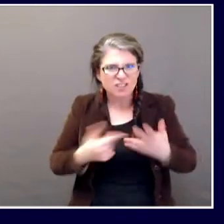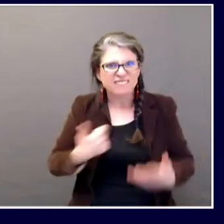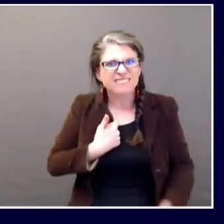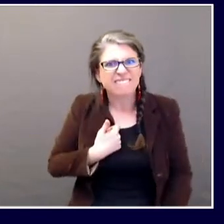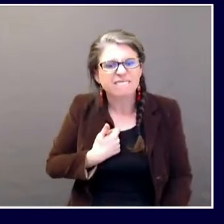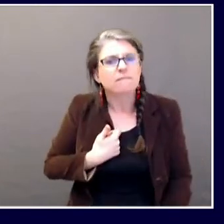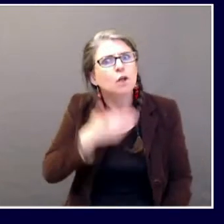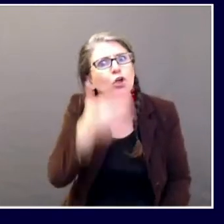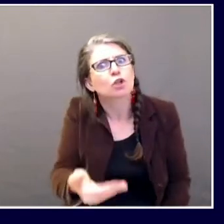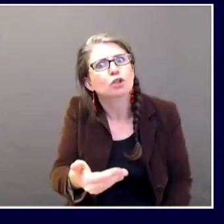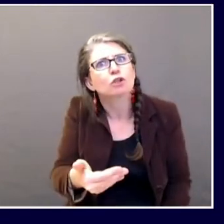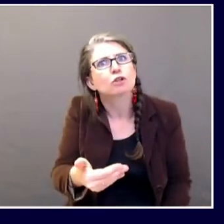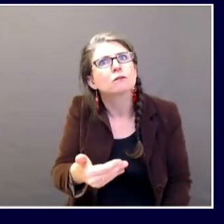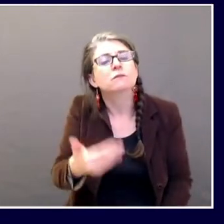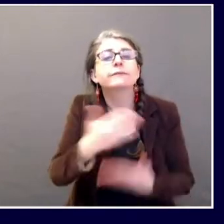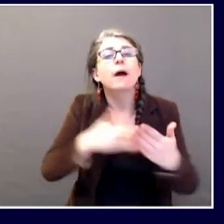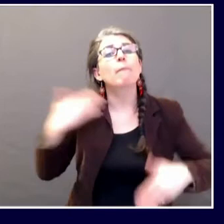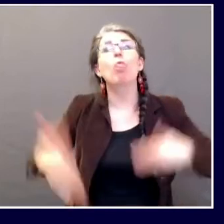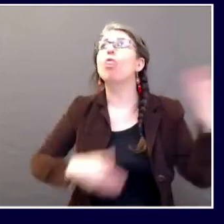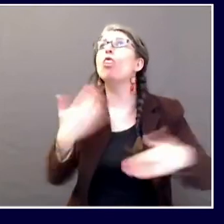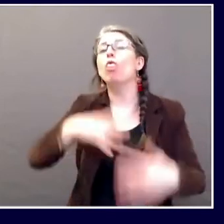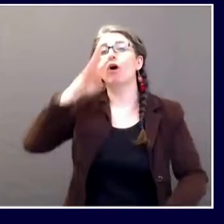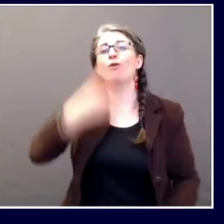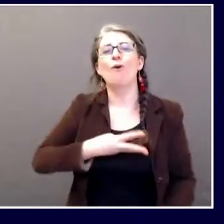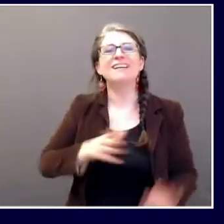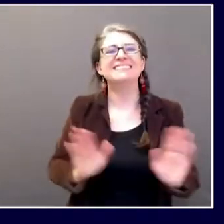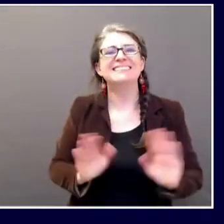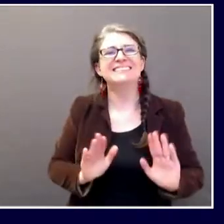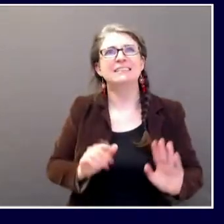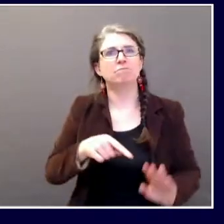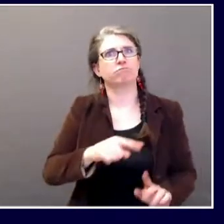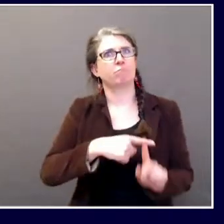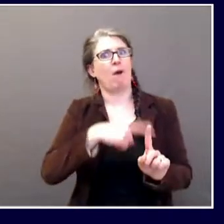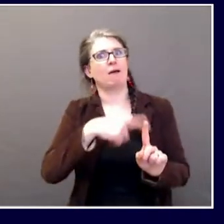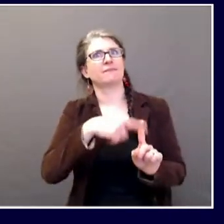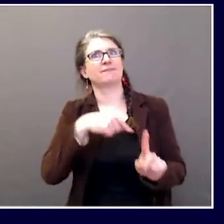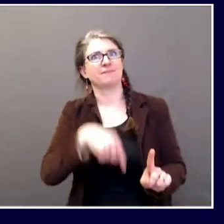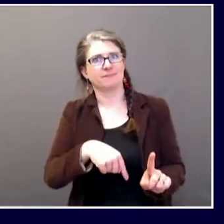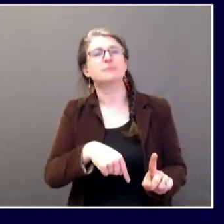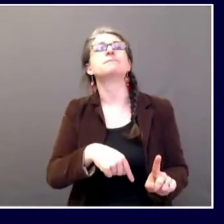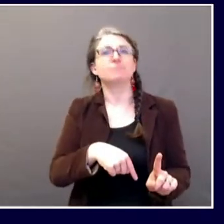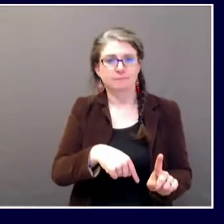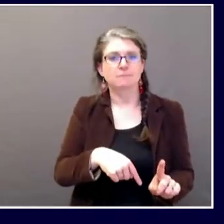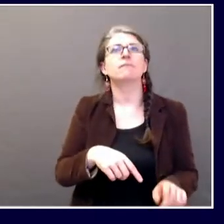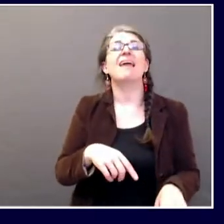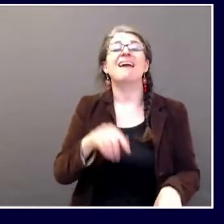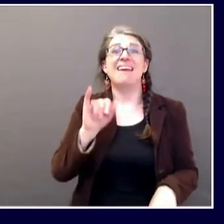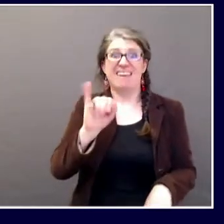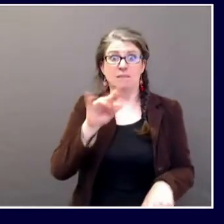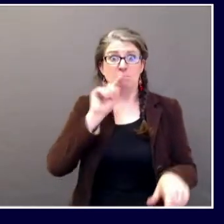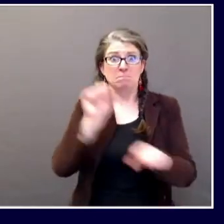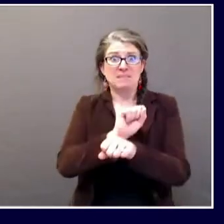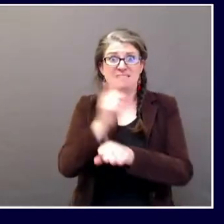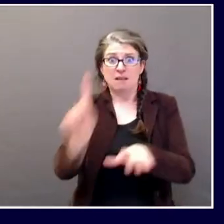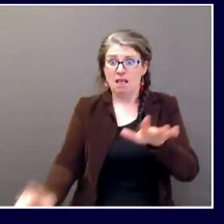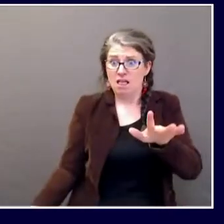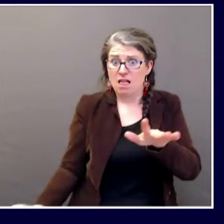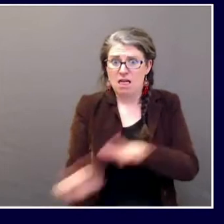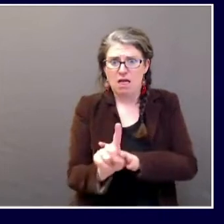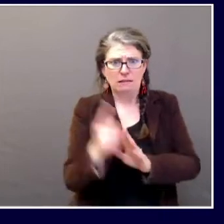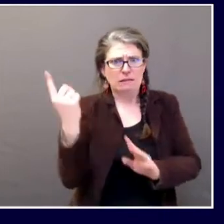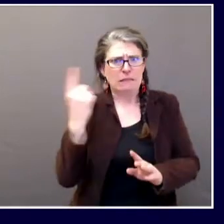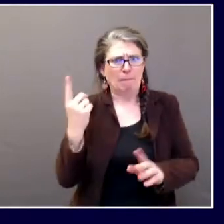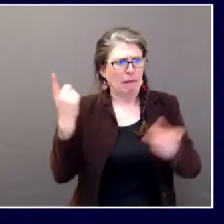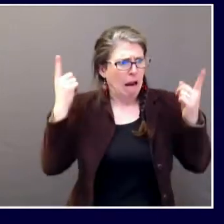see that and may even potentially give folks a call, provided they consent to that. The third thing it allows us to do as a country